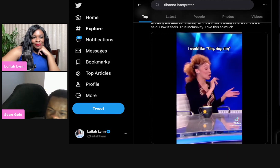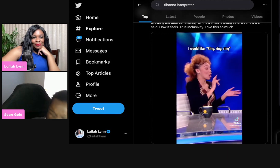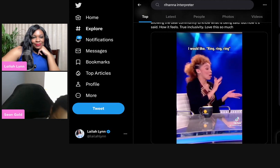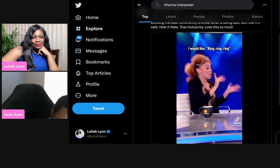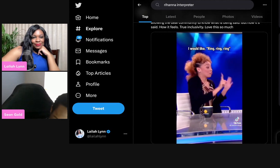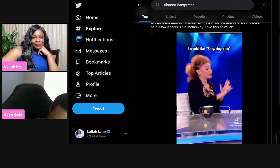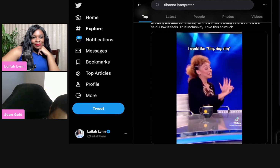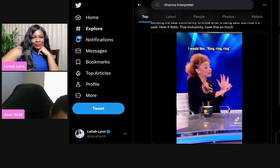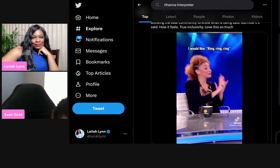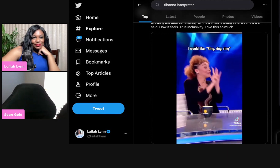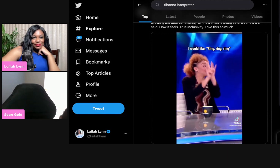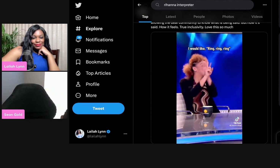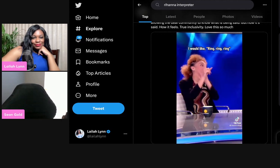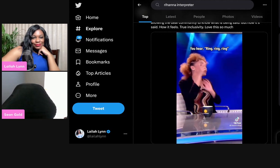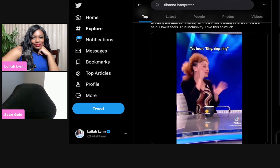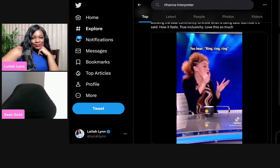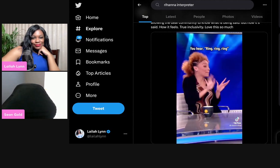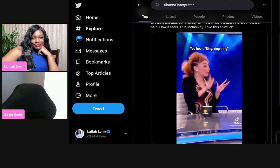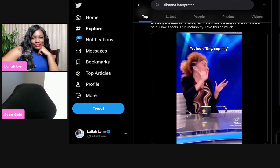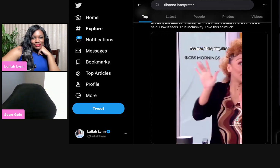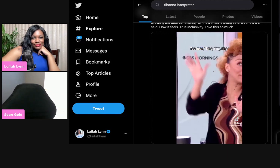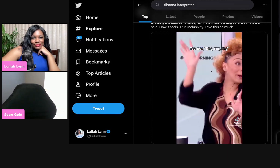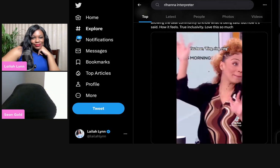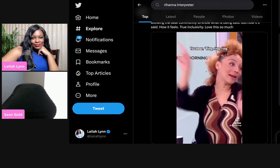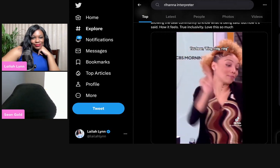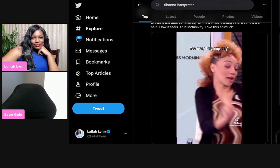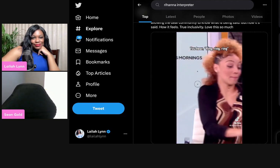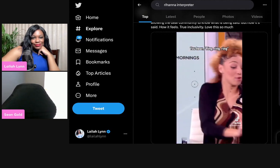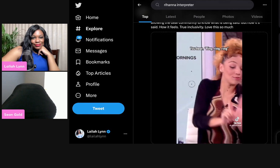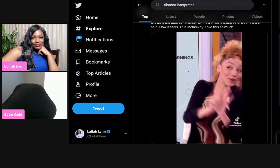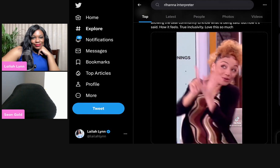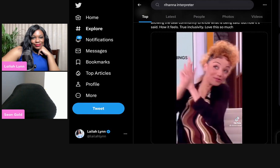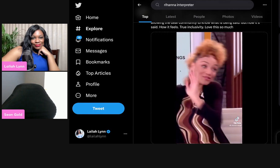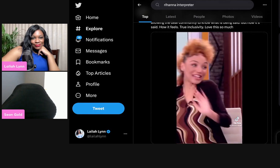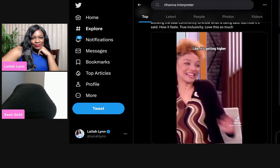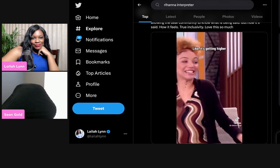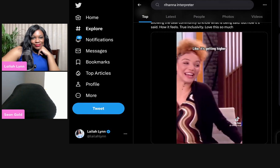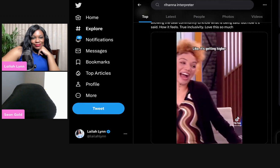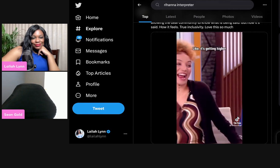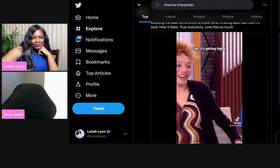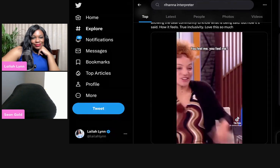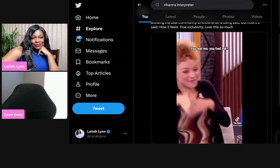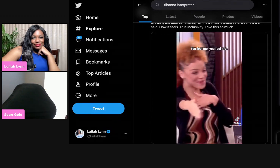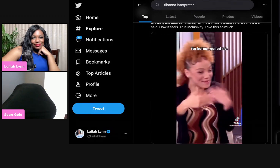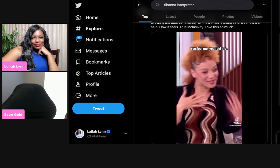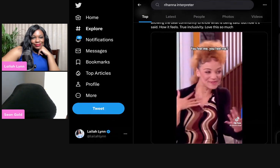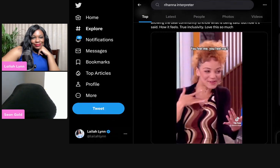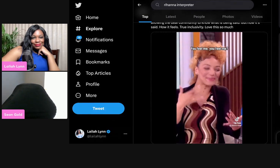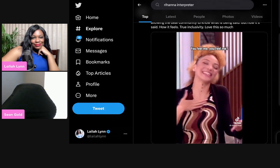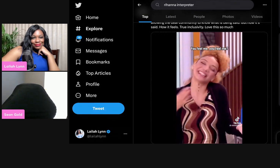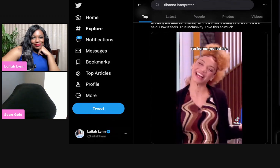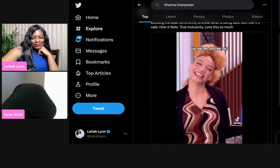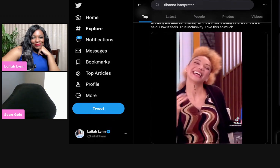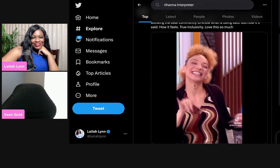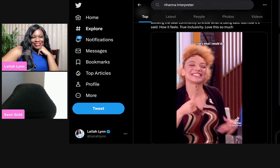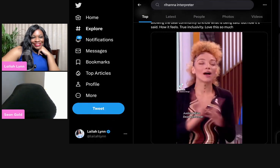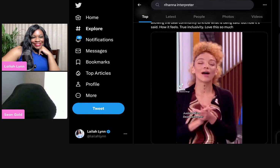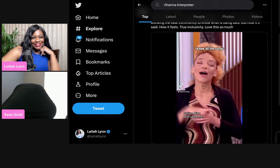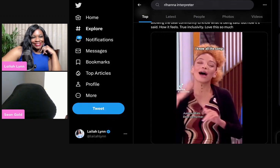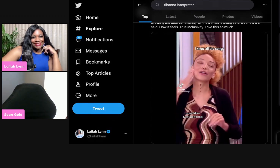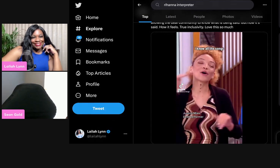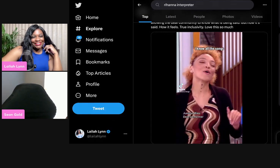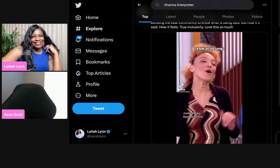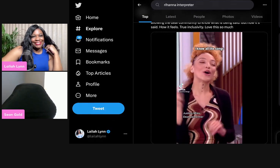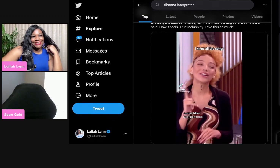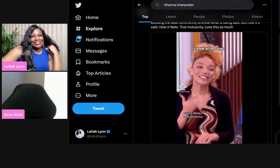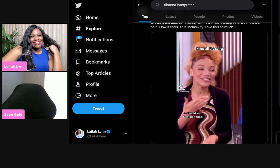like, ring, ring, ring. You hear boom, boom, boom. I'm like, boom, boom, boom. Like, it's getting higher. You feel me? You feel me? Like, yes.